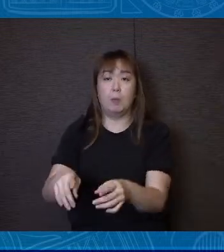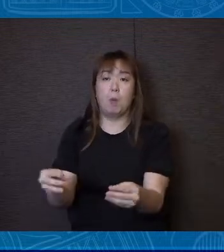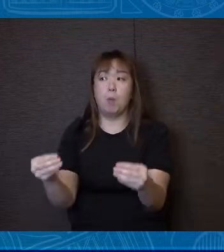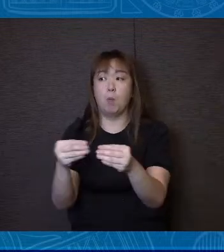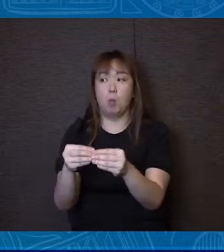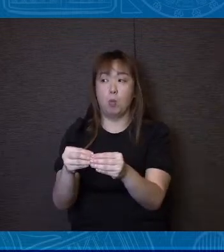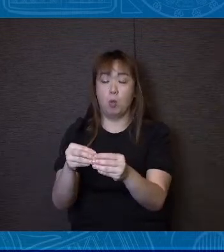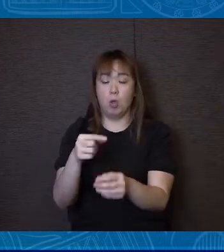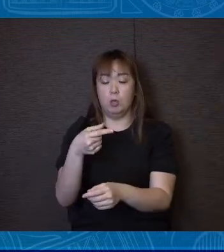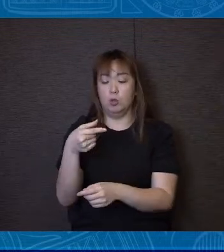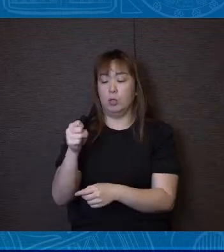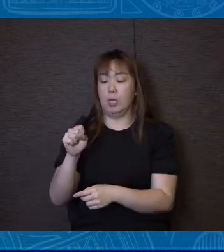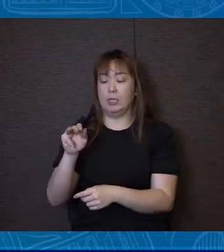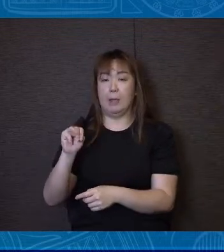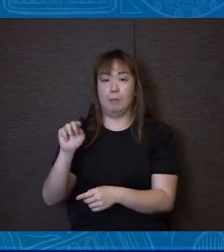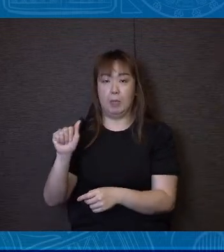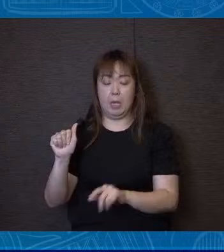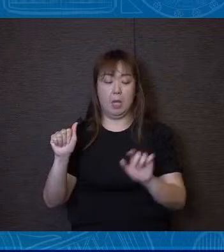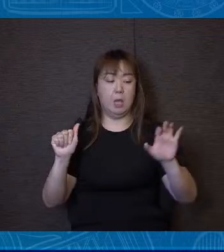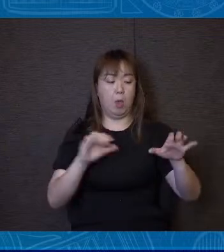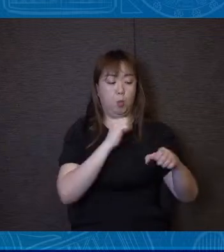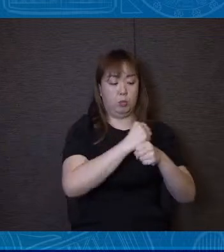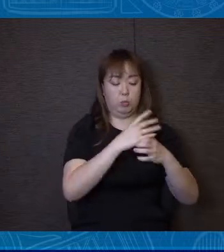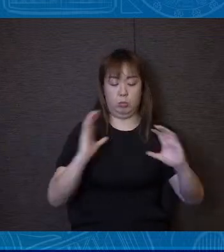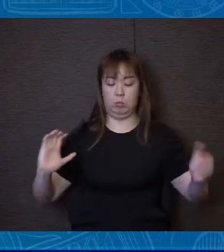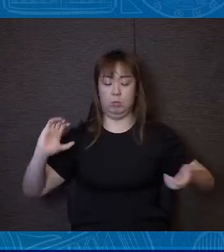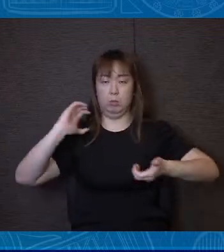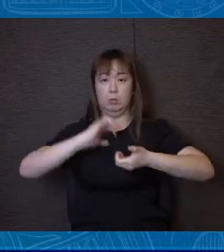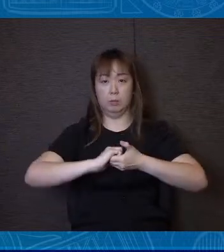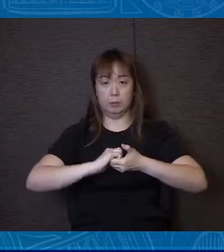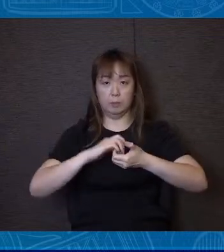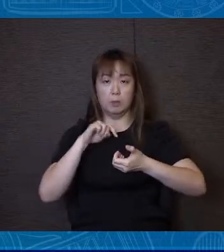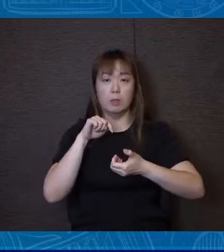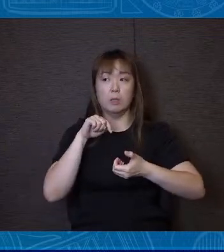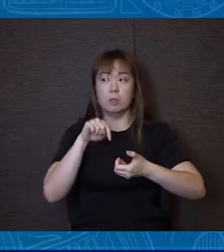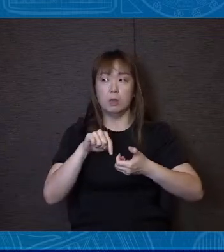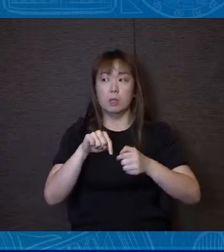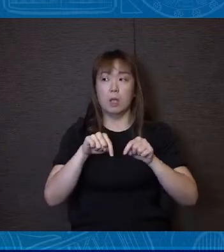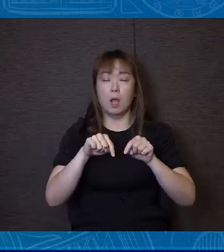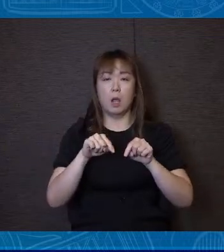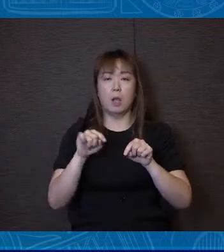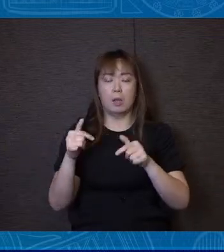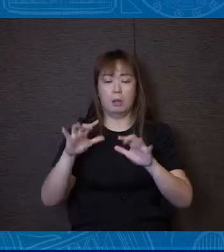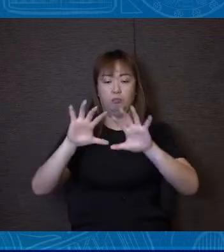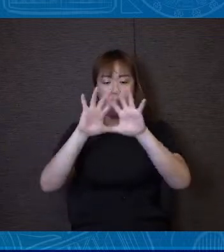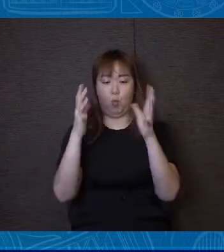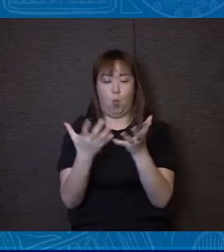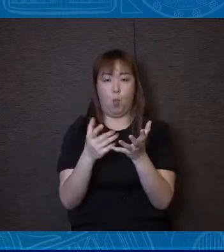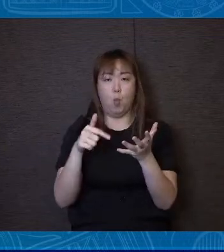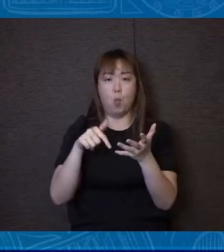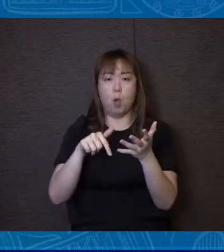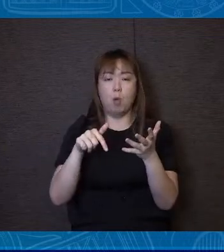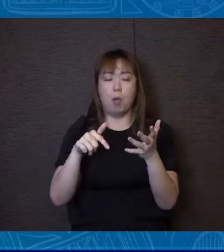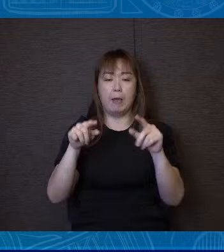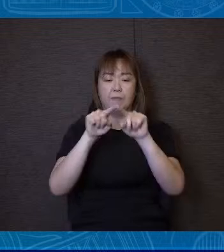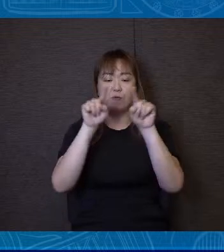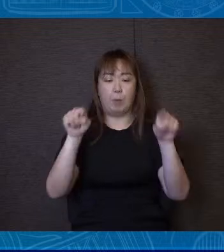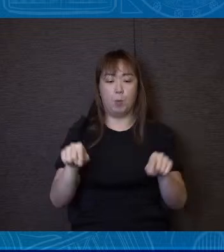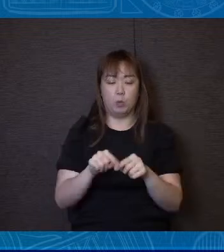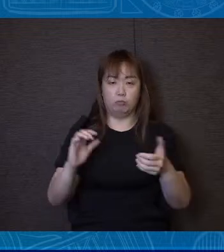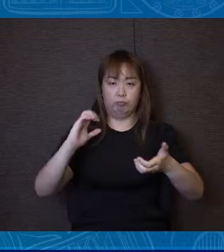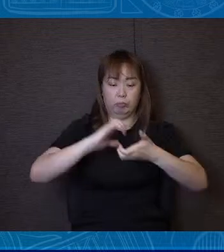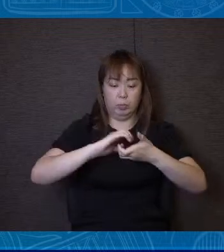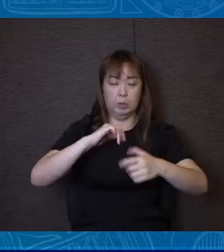Together with GSMA, there's a task force that's defining something like a global policy or a framework that will allow